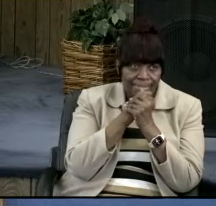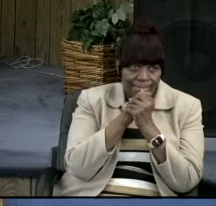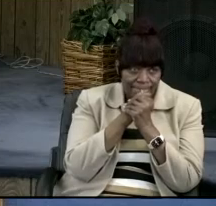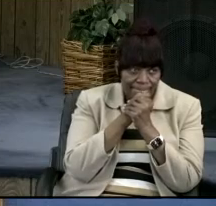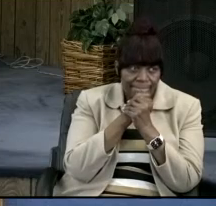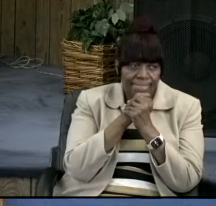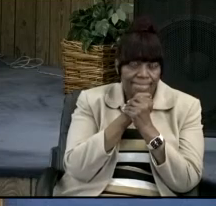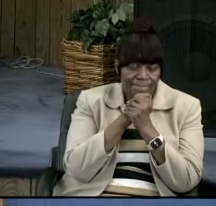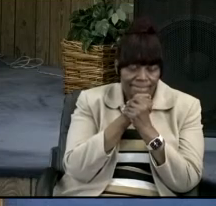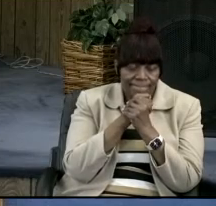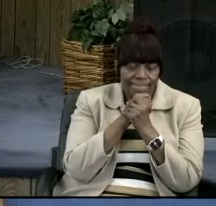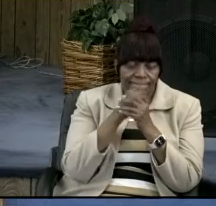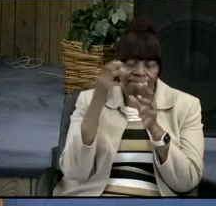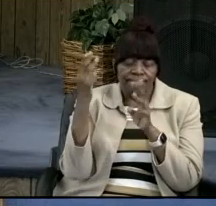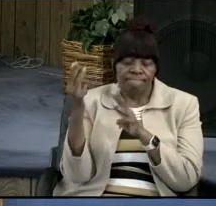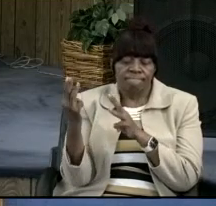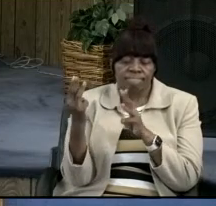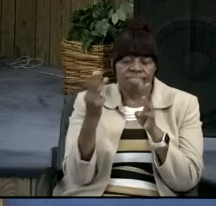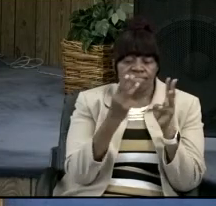This is our battlefield.